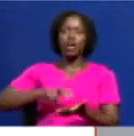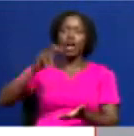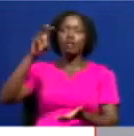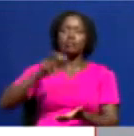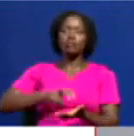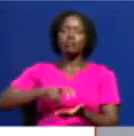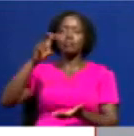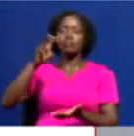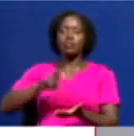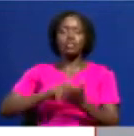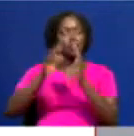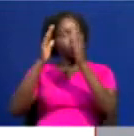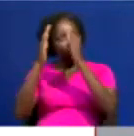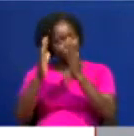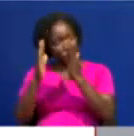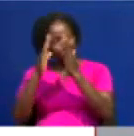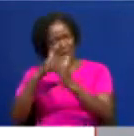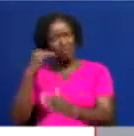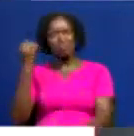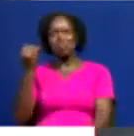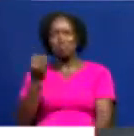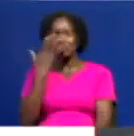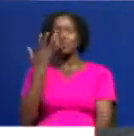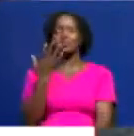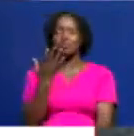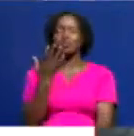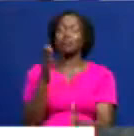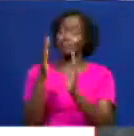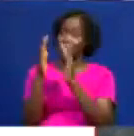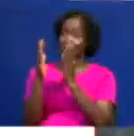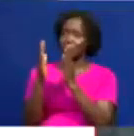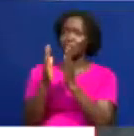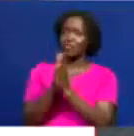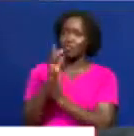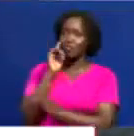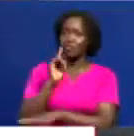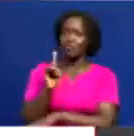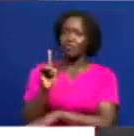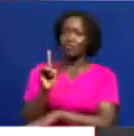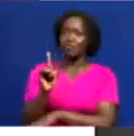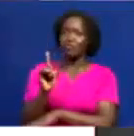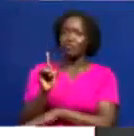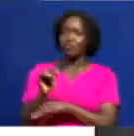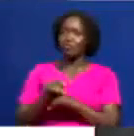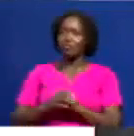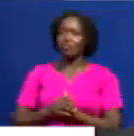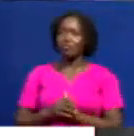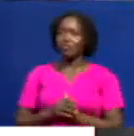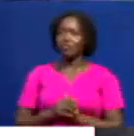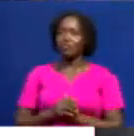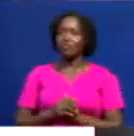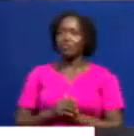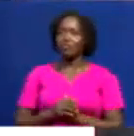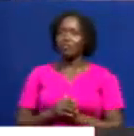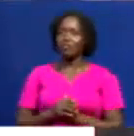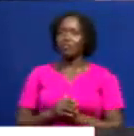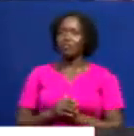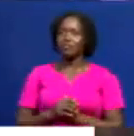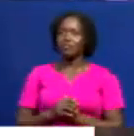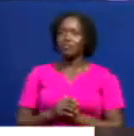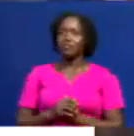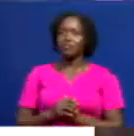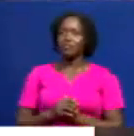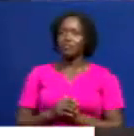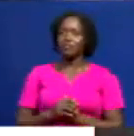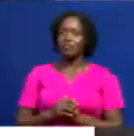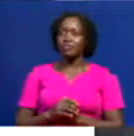of that celebration. Very colorful celebration. There you are. It's happening live